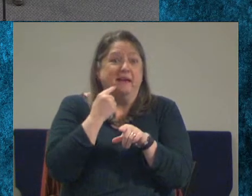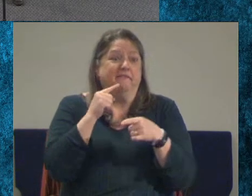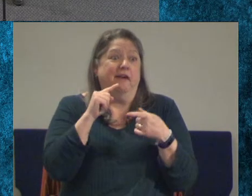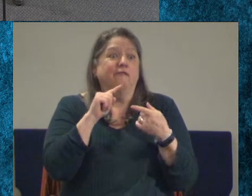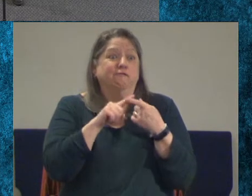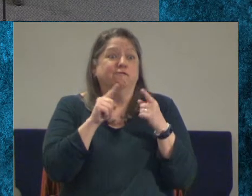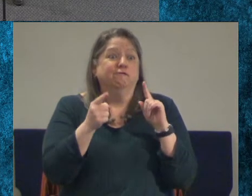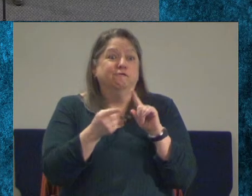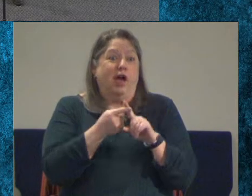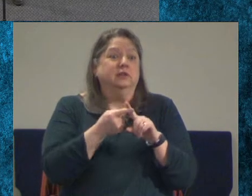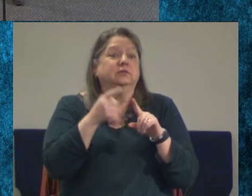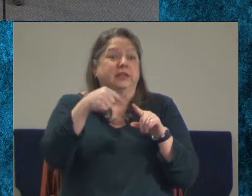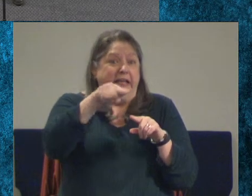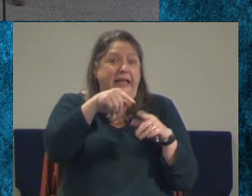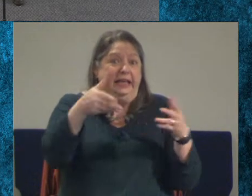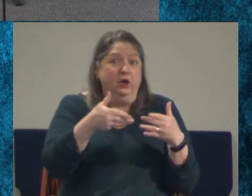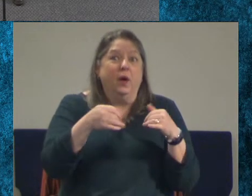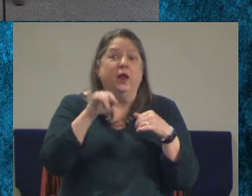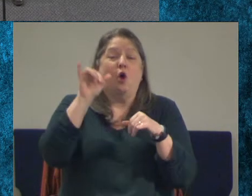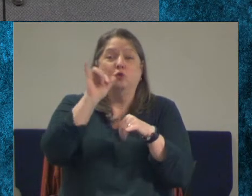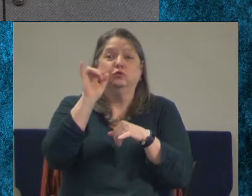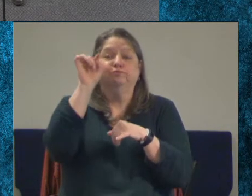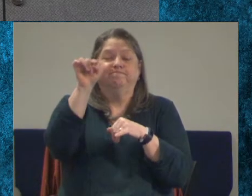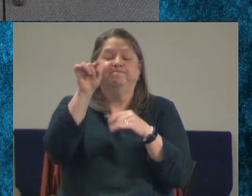viewing online as well. Thank you.